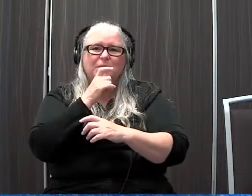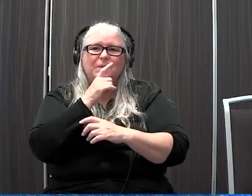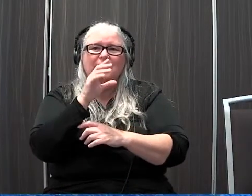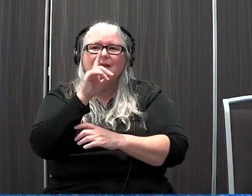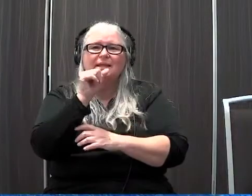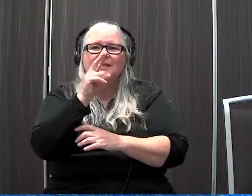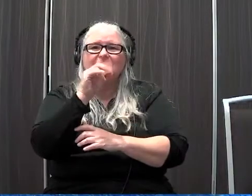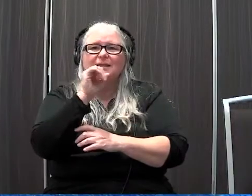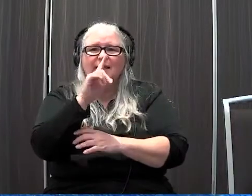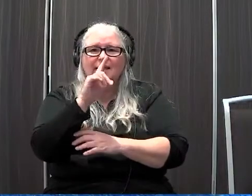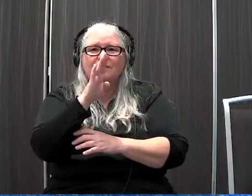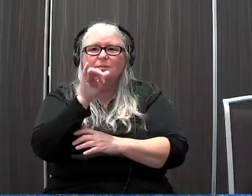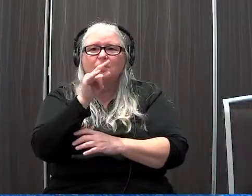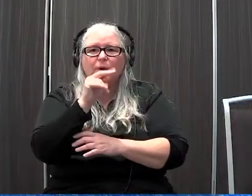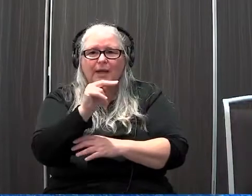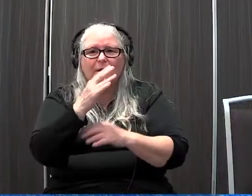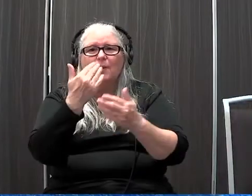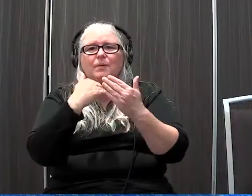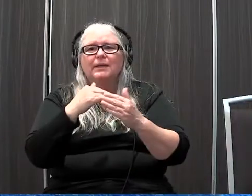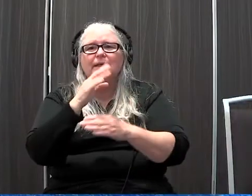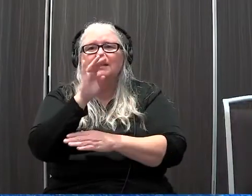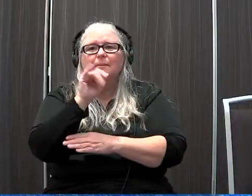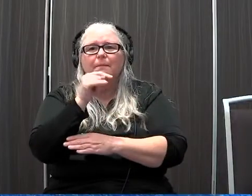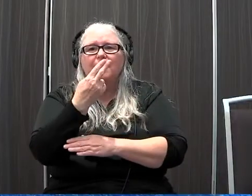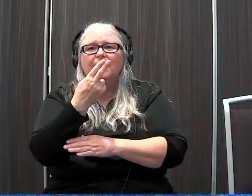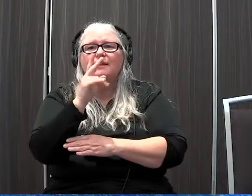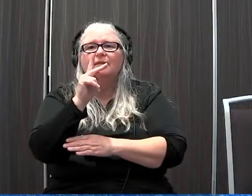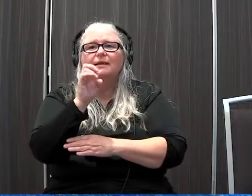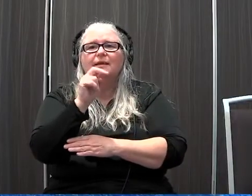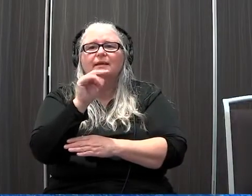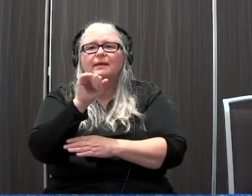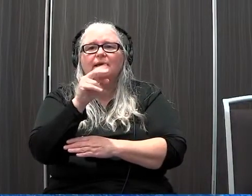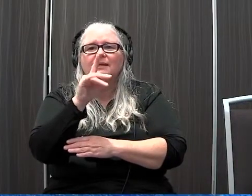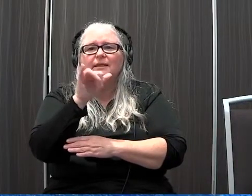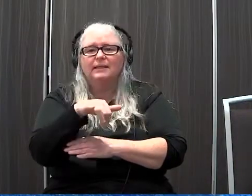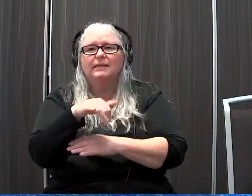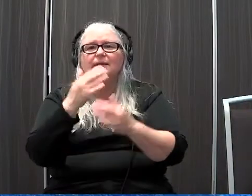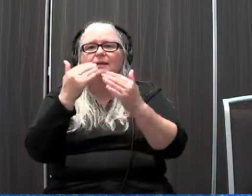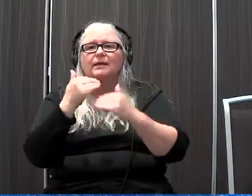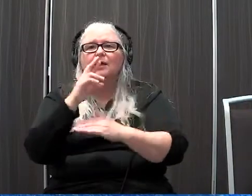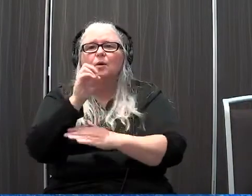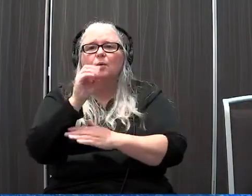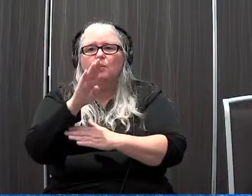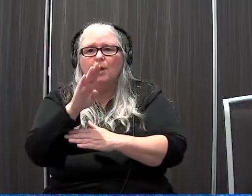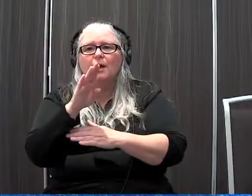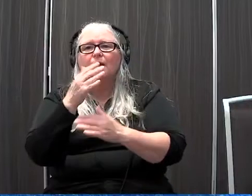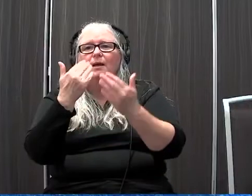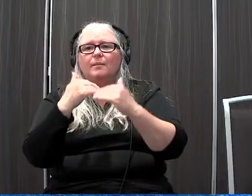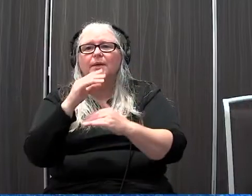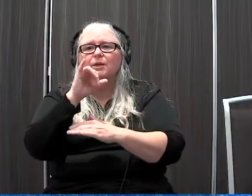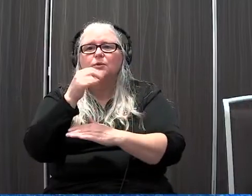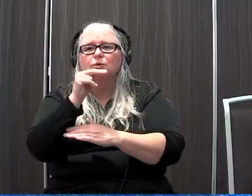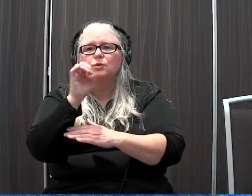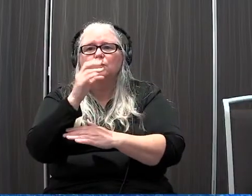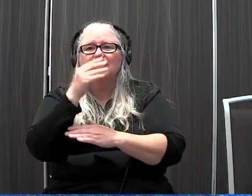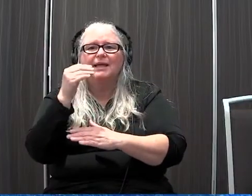David Brown, Beth Kennedy, Rob Last, Jude Nicholas, Nancy Salem Hartshorn, and